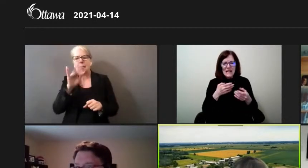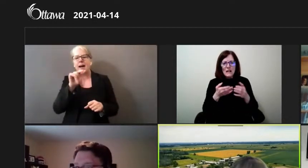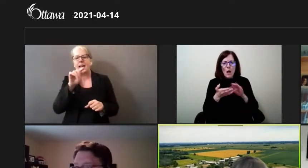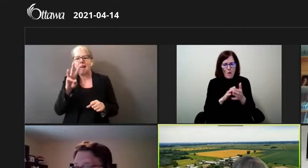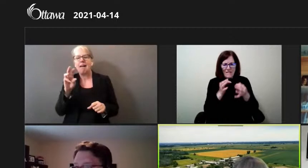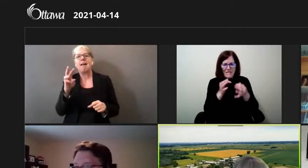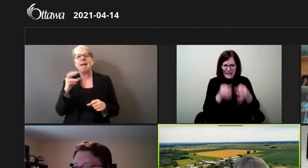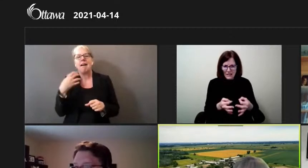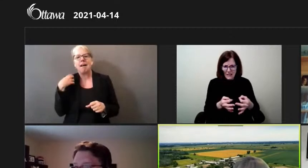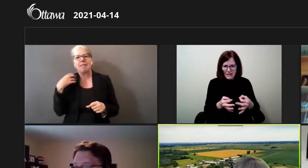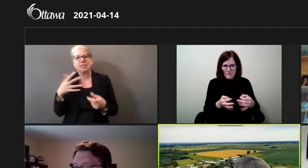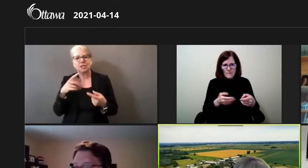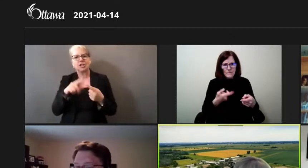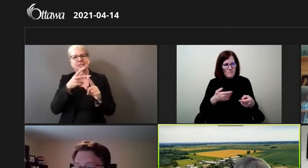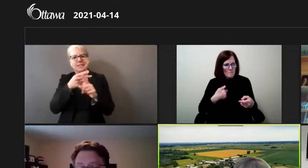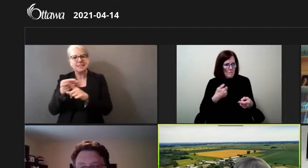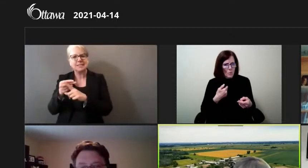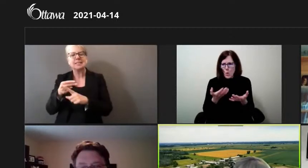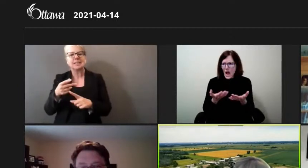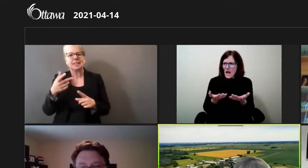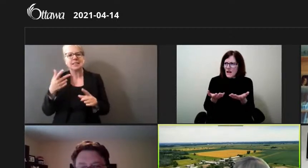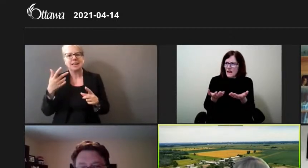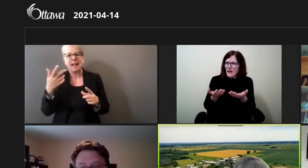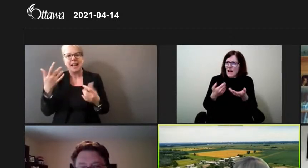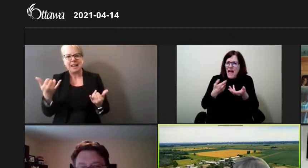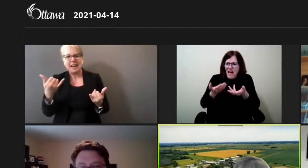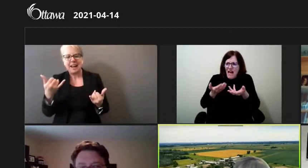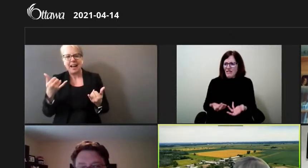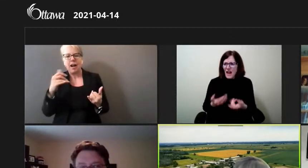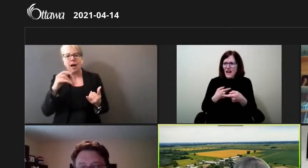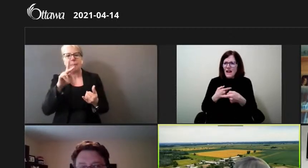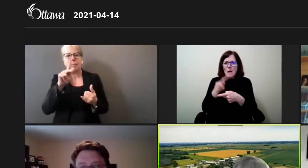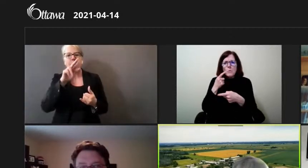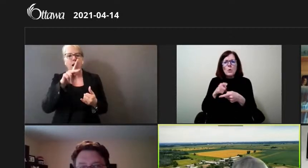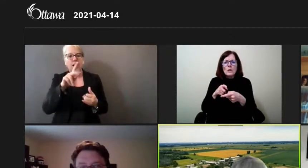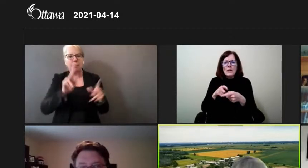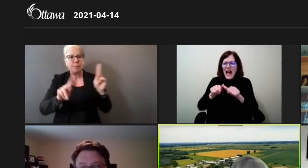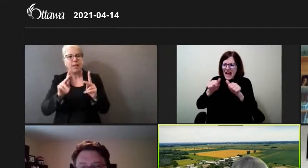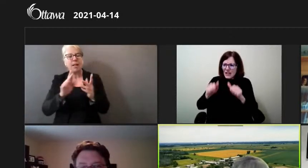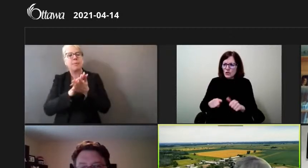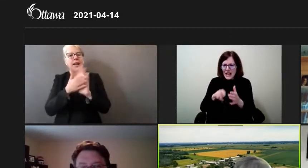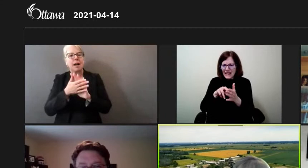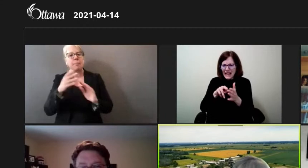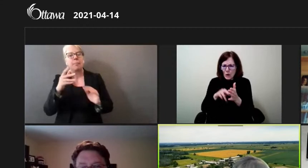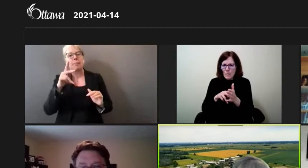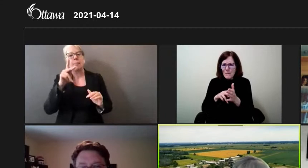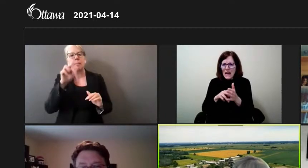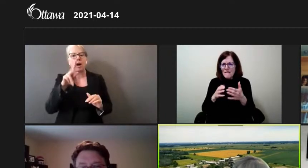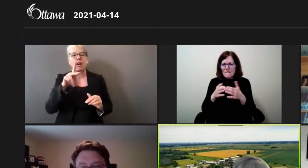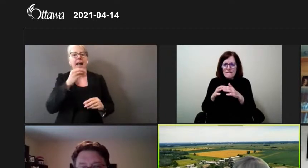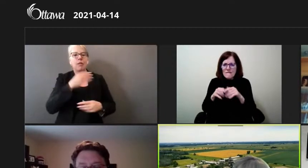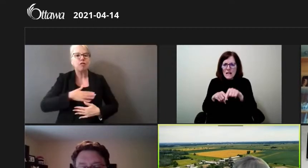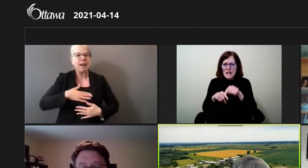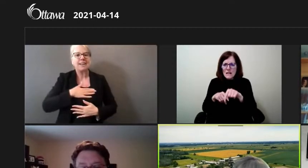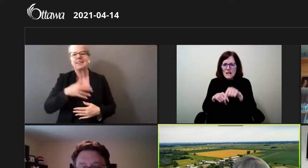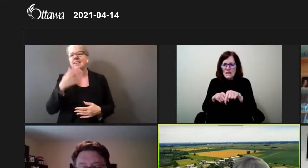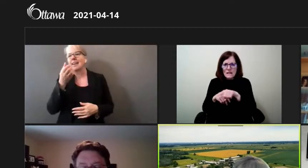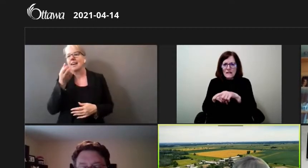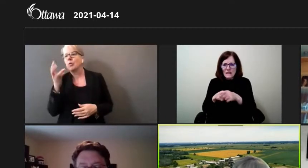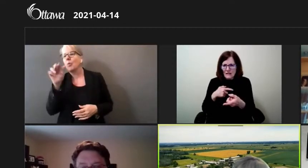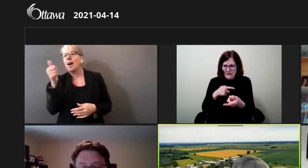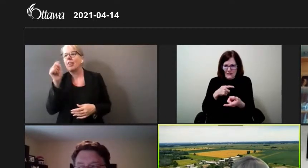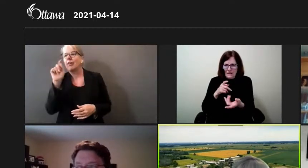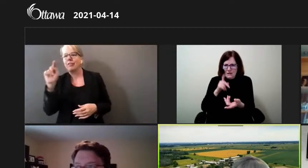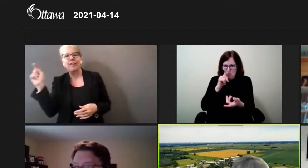now I would say we're going to take park people and make them park ambassadors. So from Parks and Rec likely and a few other areas of the